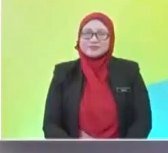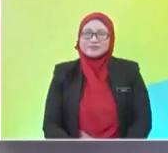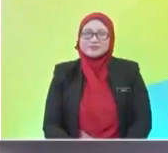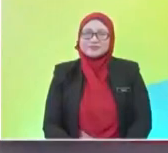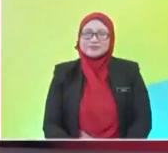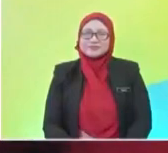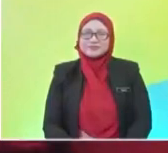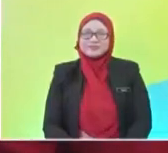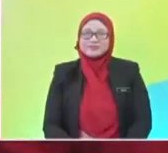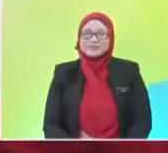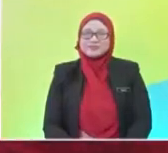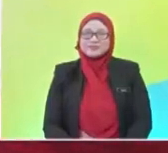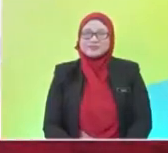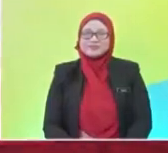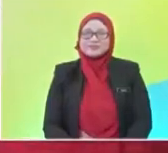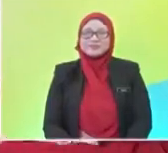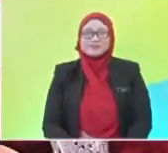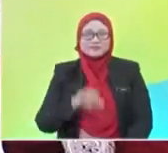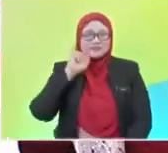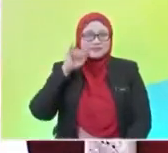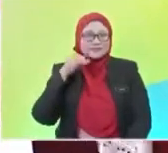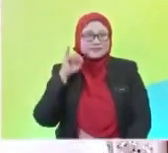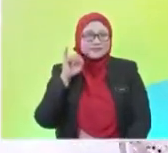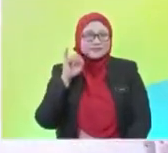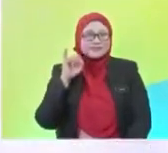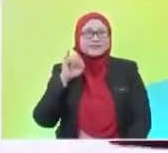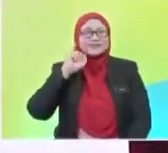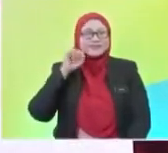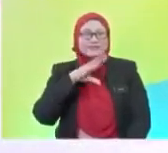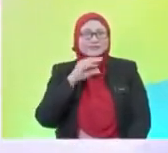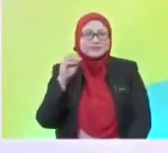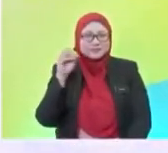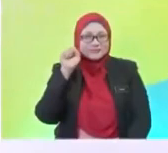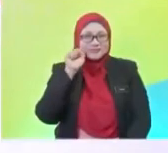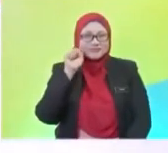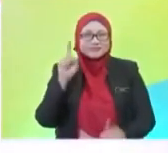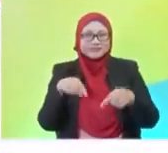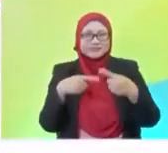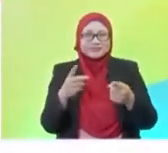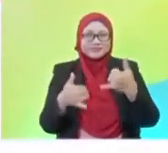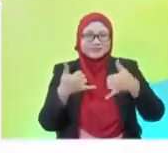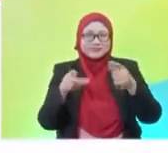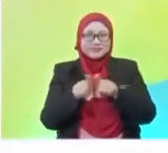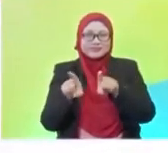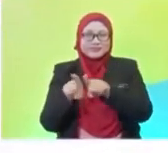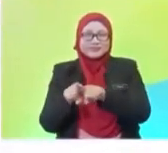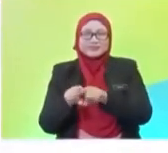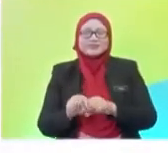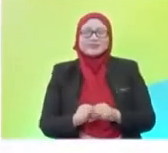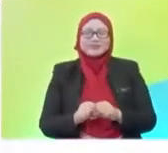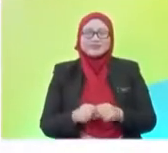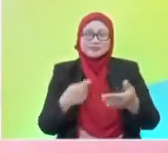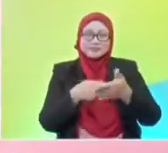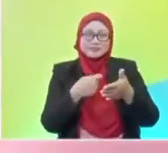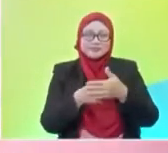Ah, there you go. Okay. Jimmy, Johnny and Sammy. Sammy, they went out to play. Then suddenly they saw